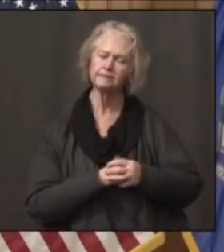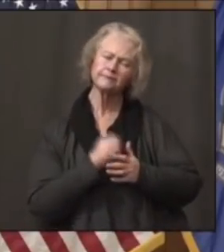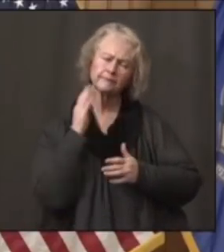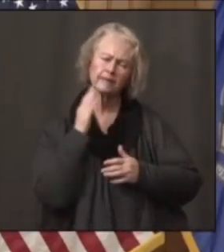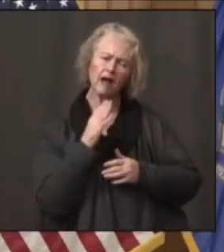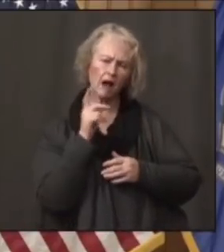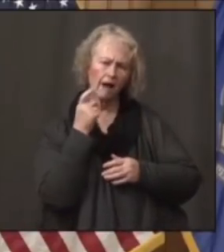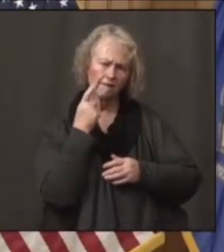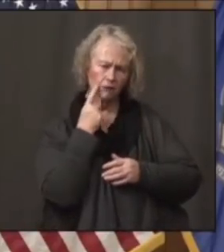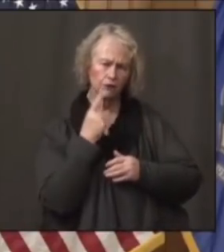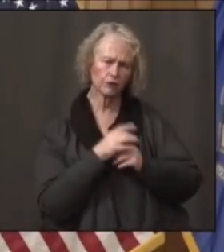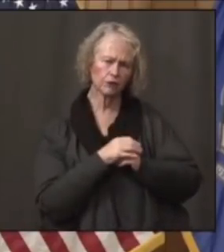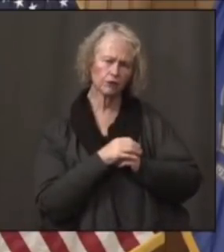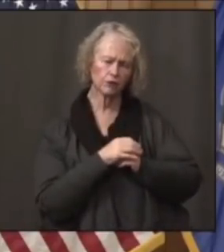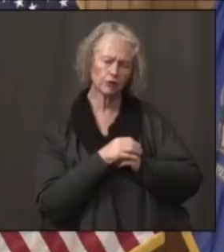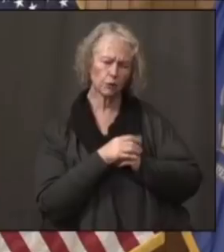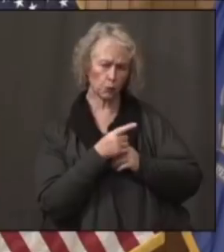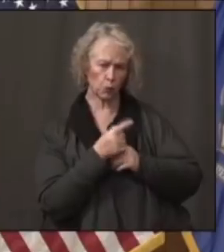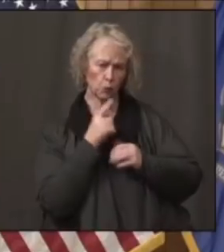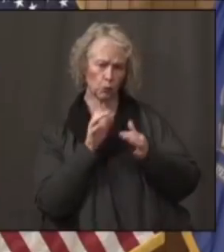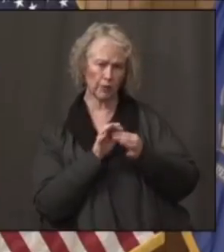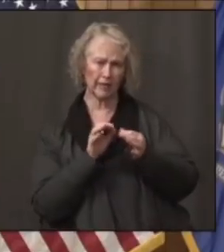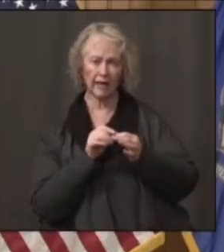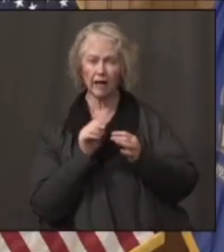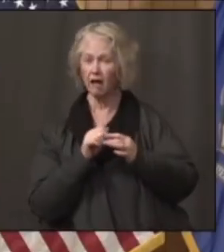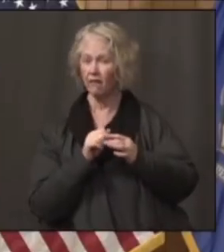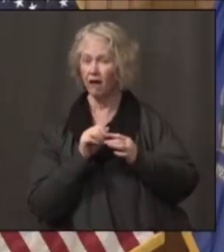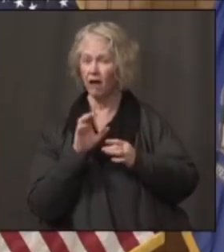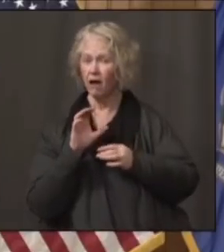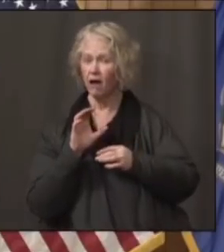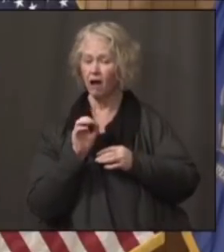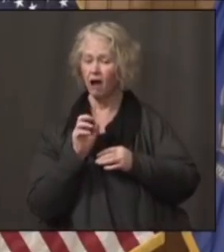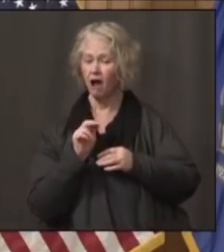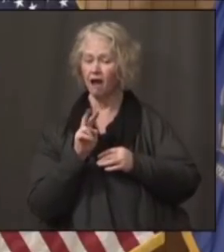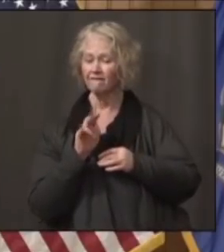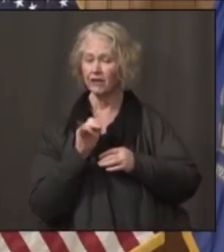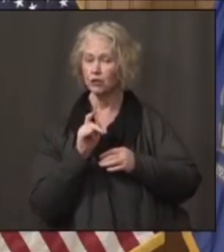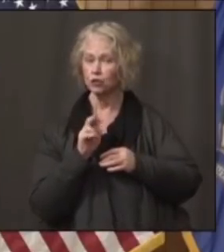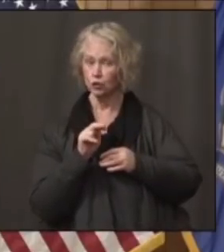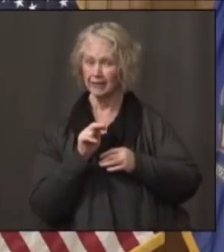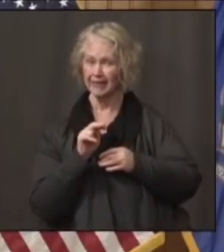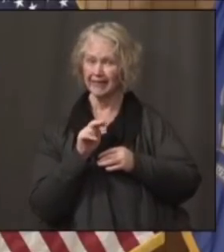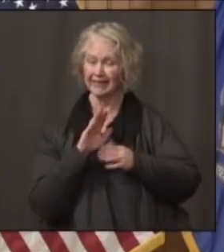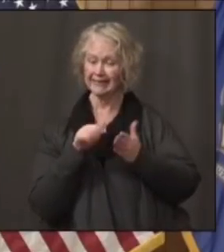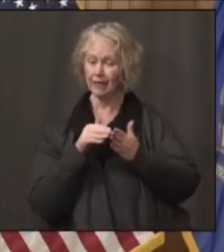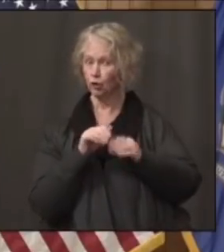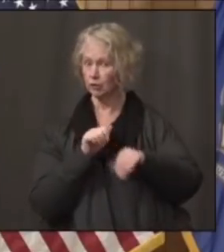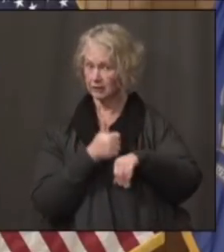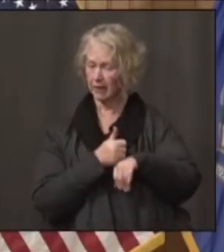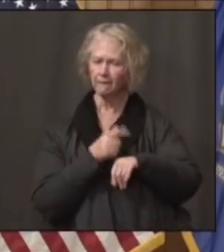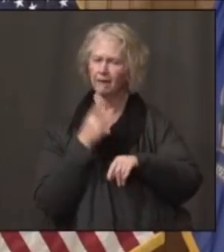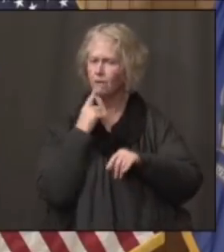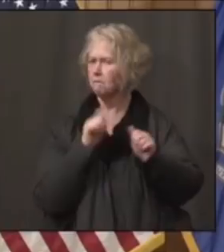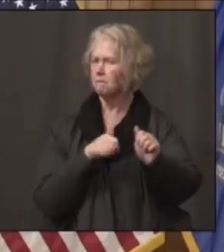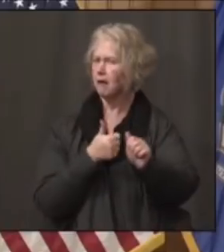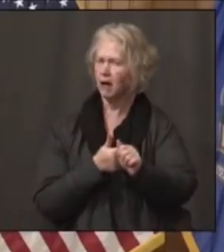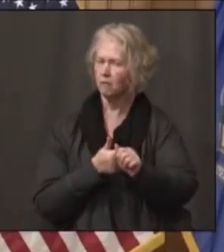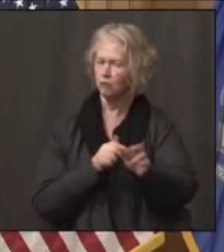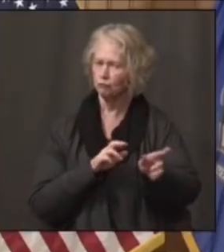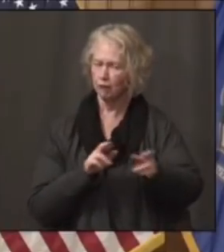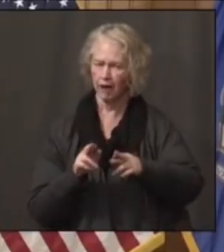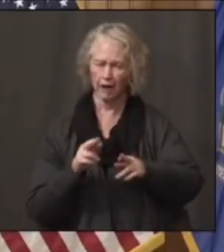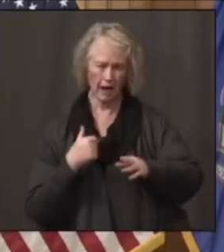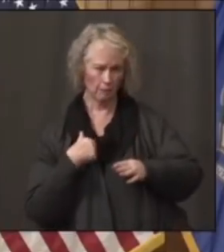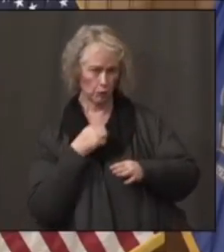Governor. I know you said that the convention center site is just precautionary, but given the pattern recently in hospitalizations, I'm